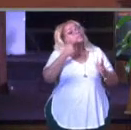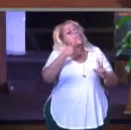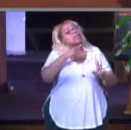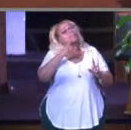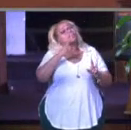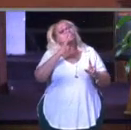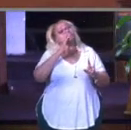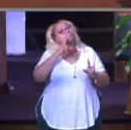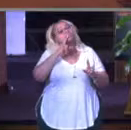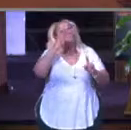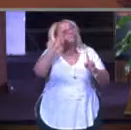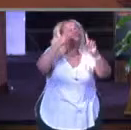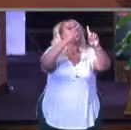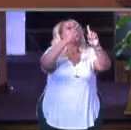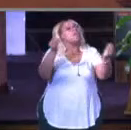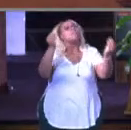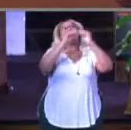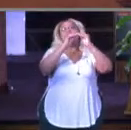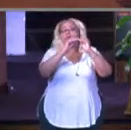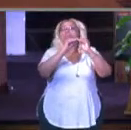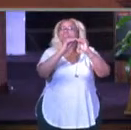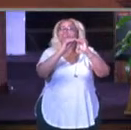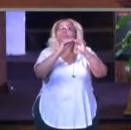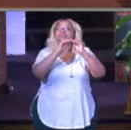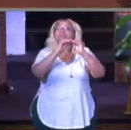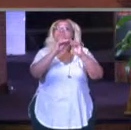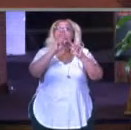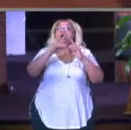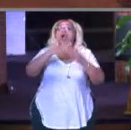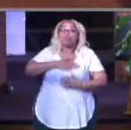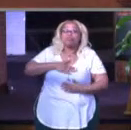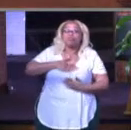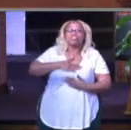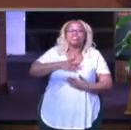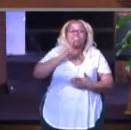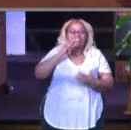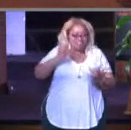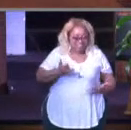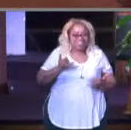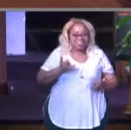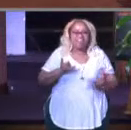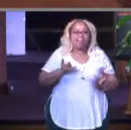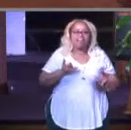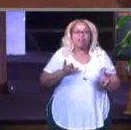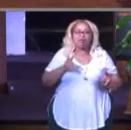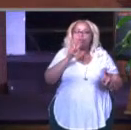say strive for more, but appreciate where you are.